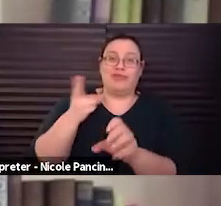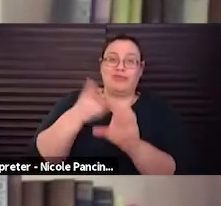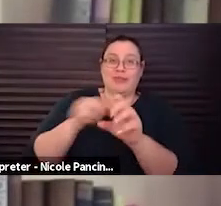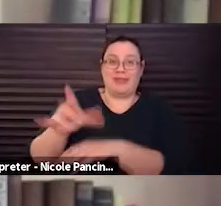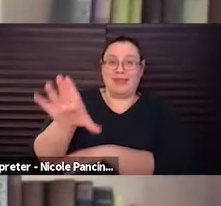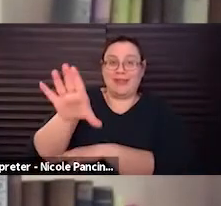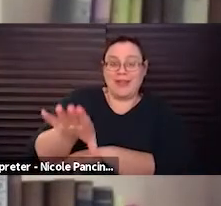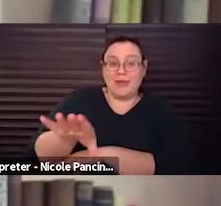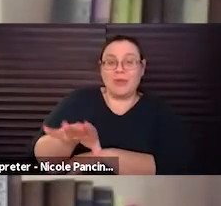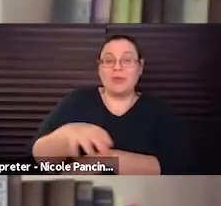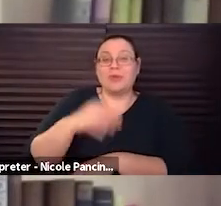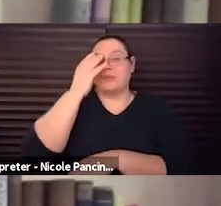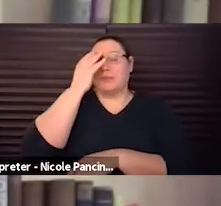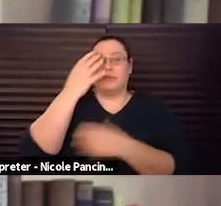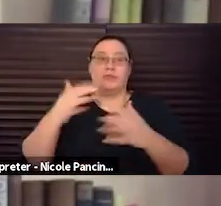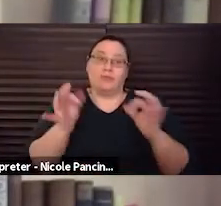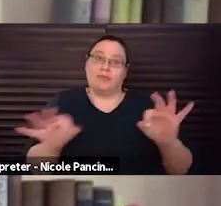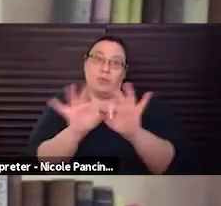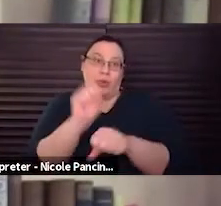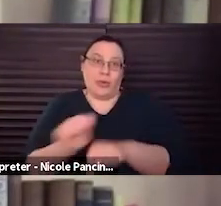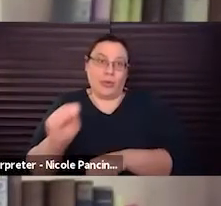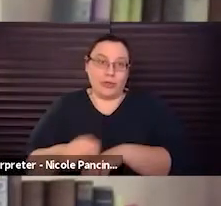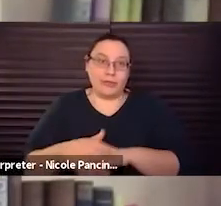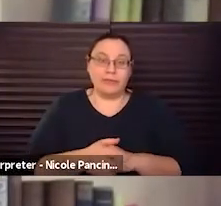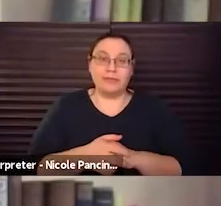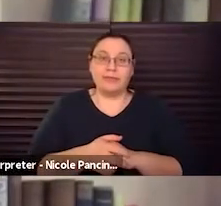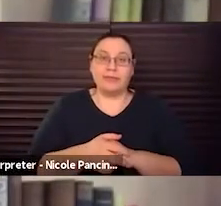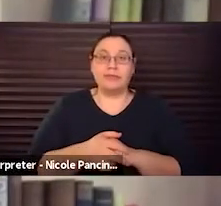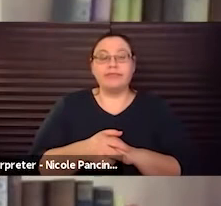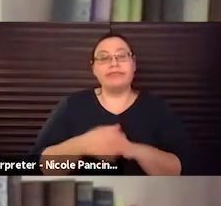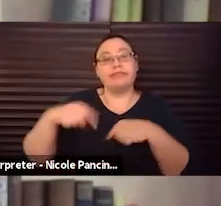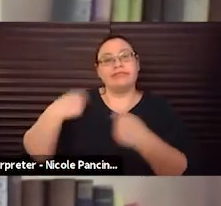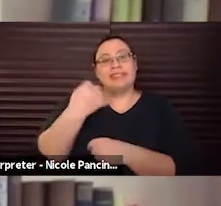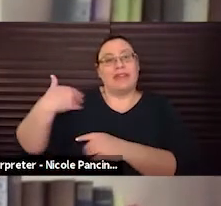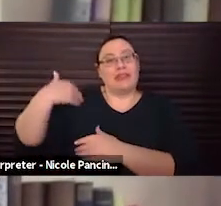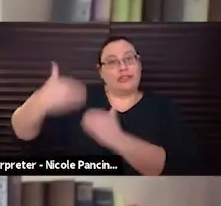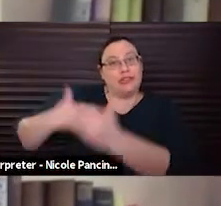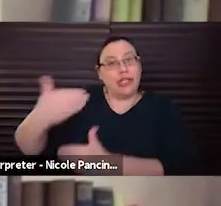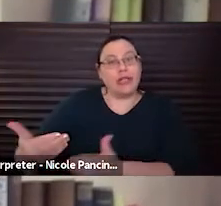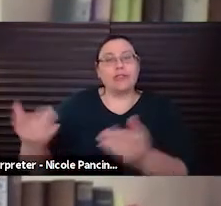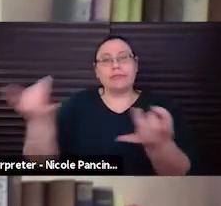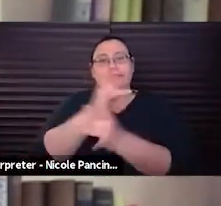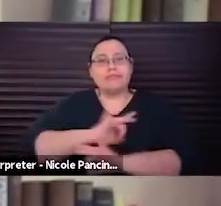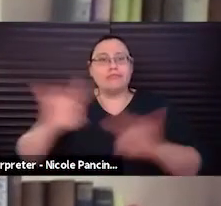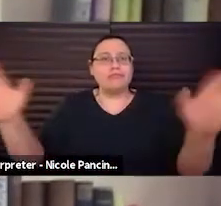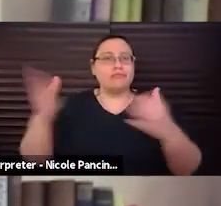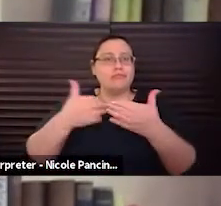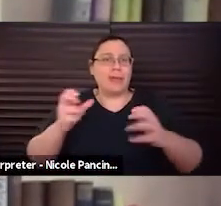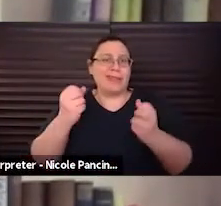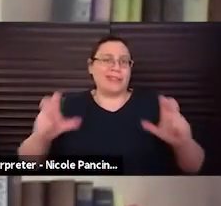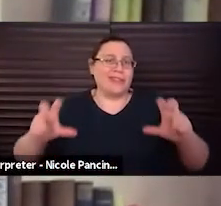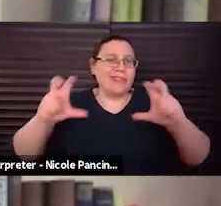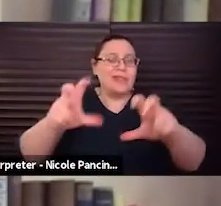really important work. Over the past several generations, tremendous public investment has gone into research